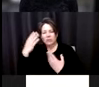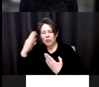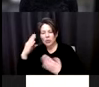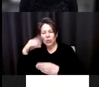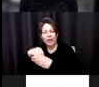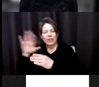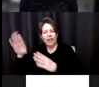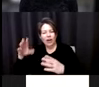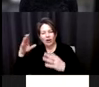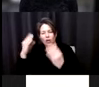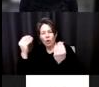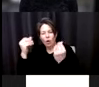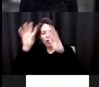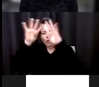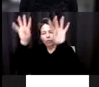So we did three of these.